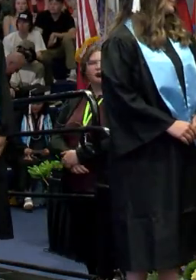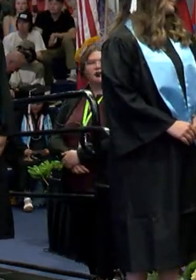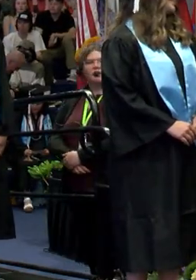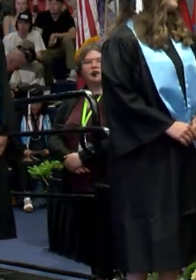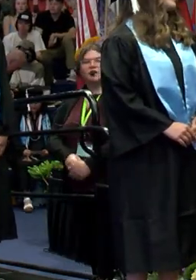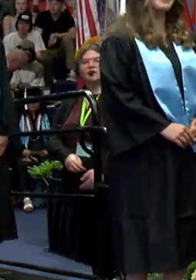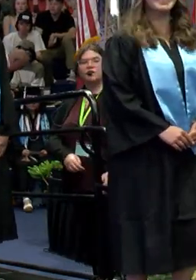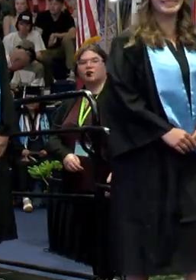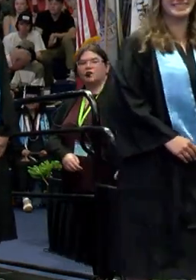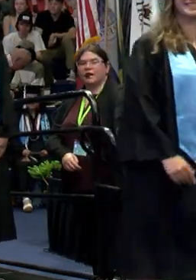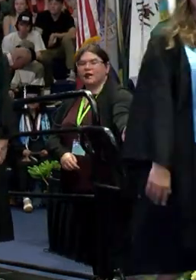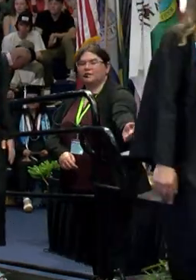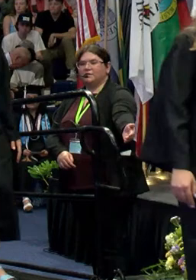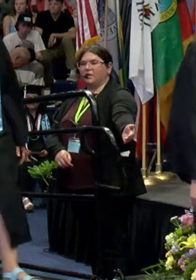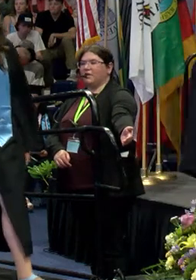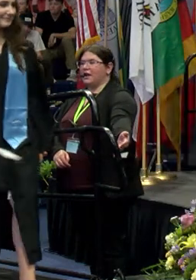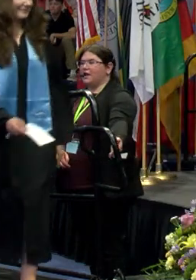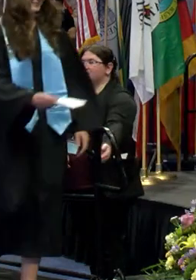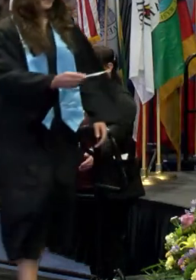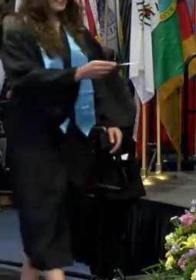Isabella Galbiati.